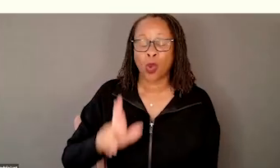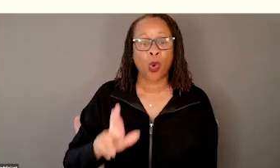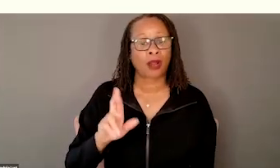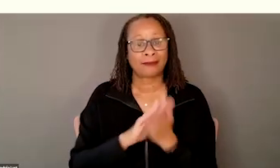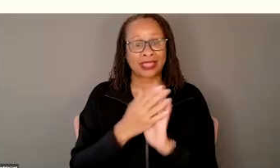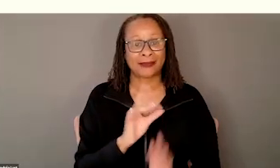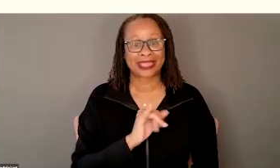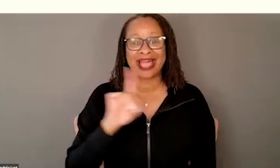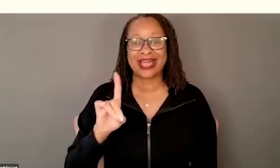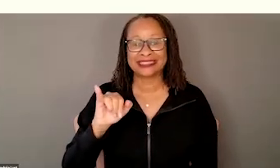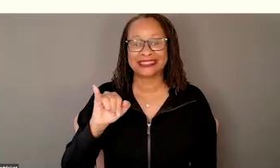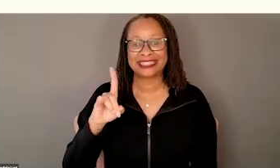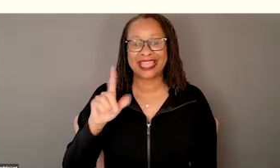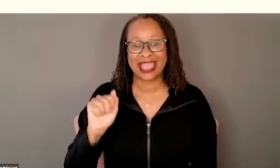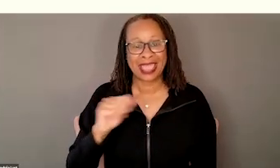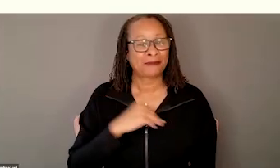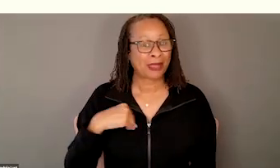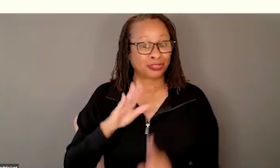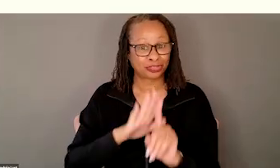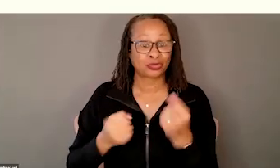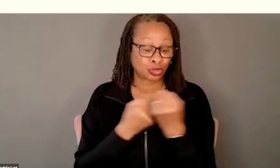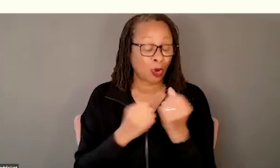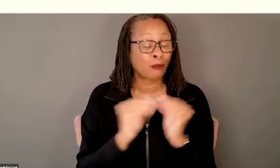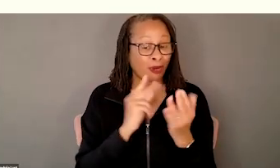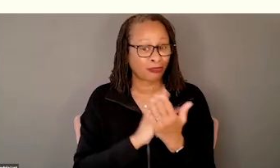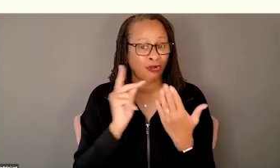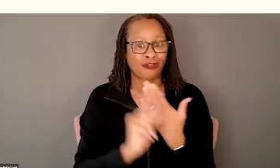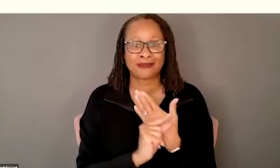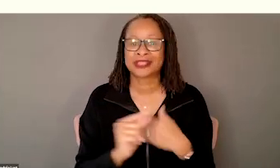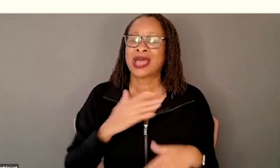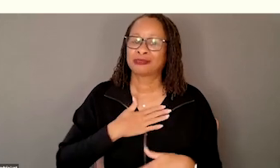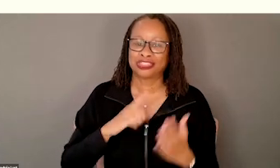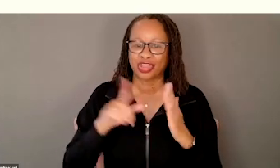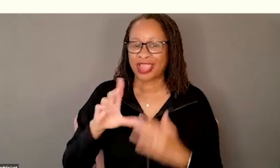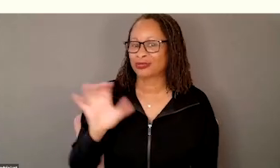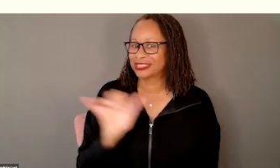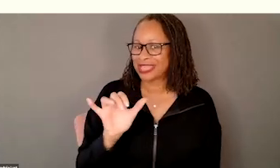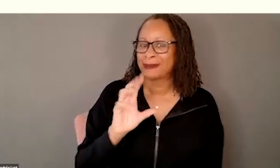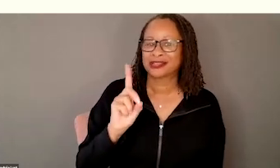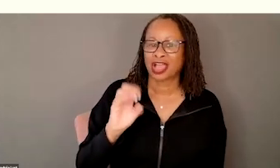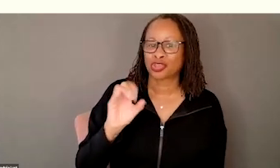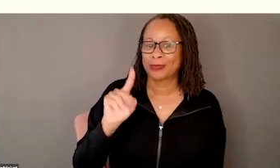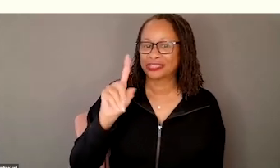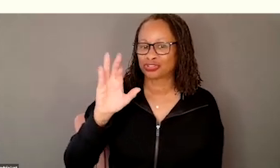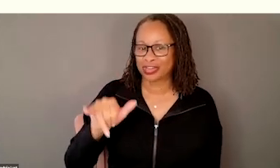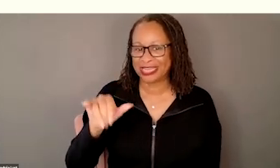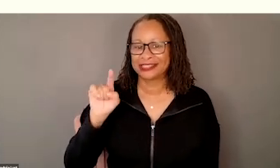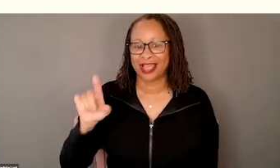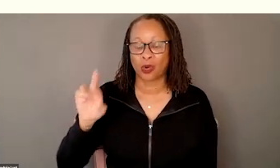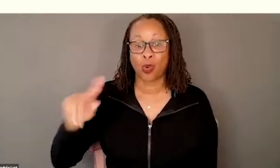member yourself to support more of our programs, please check out documentary.org. There are a lot of great resources